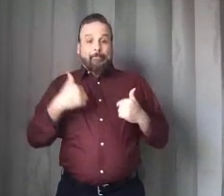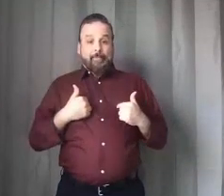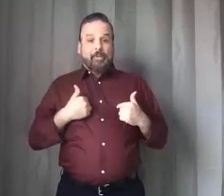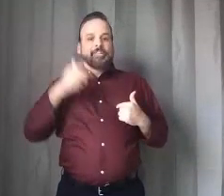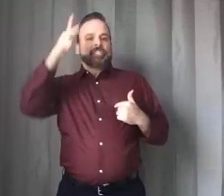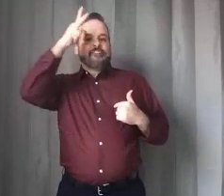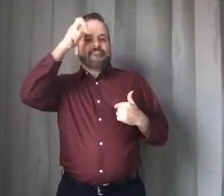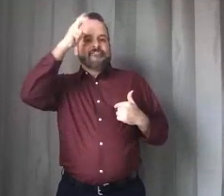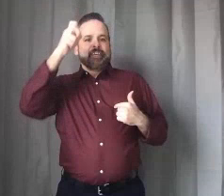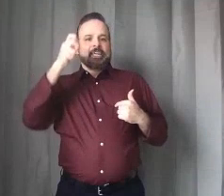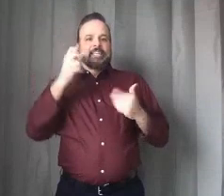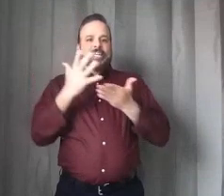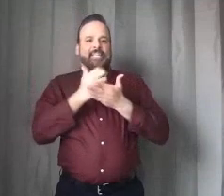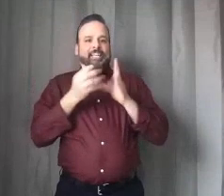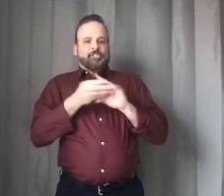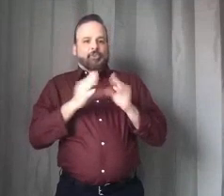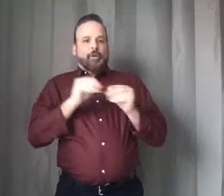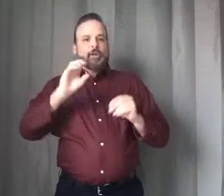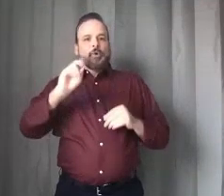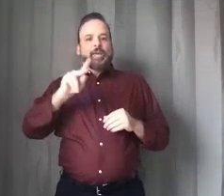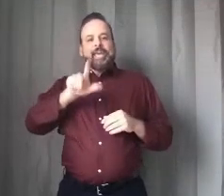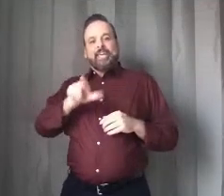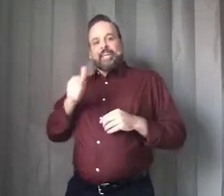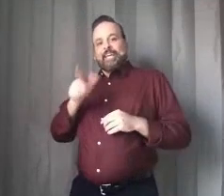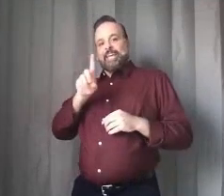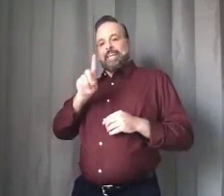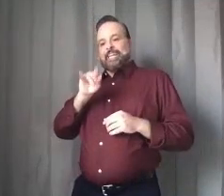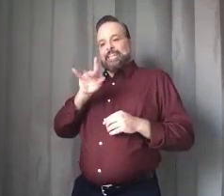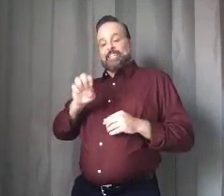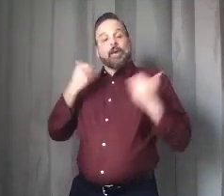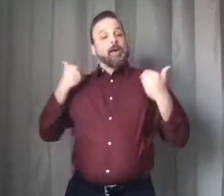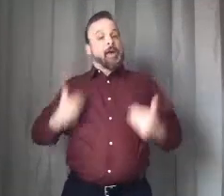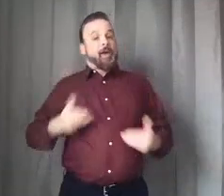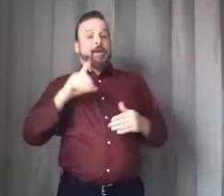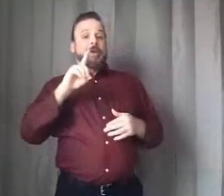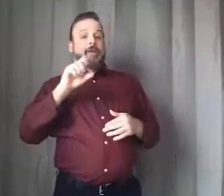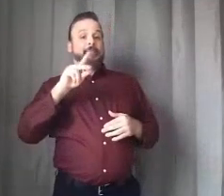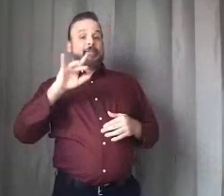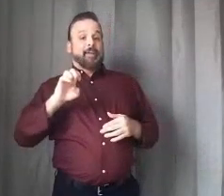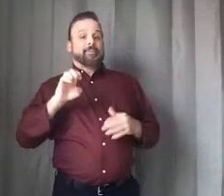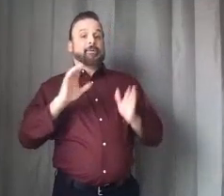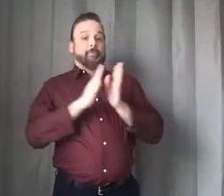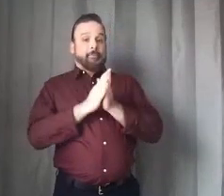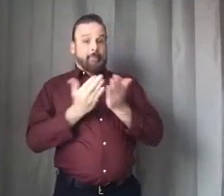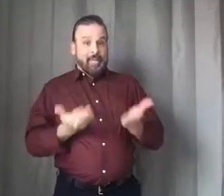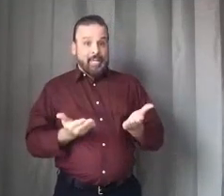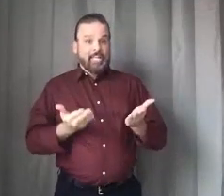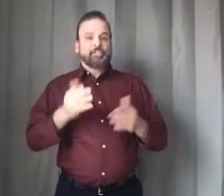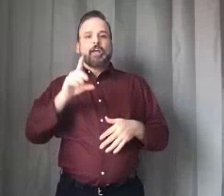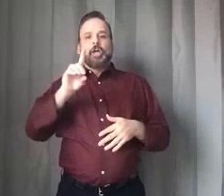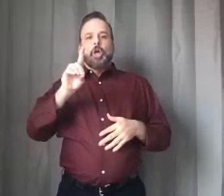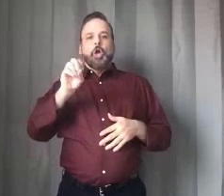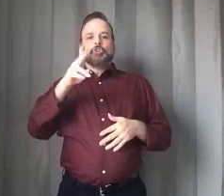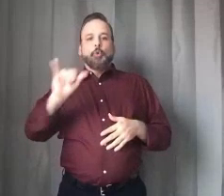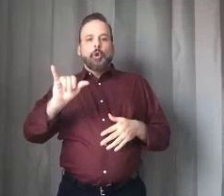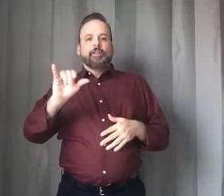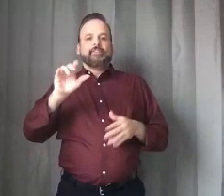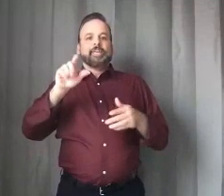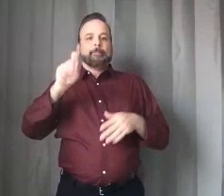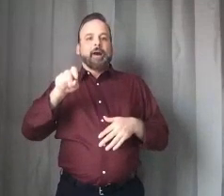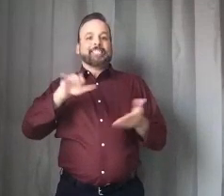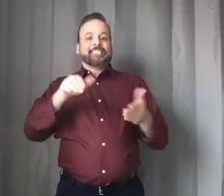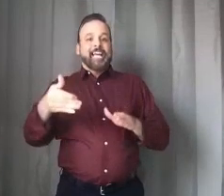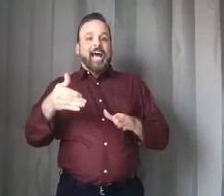All right, Danielle. Hi, I'm Danielle Paige. I wrote the Dorothy Must Die series and Stealing